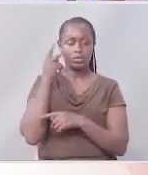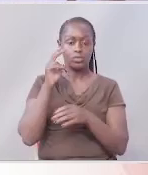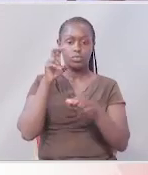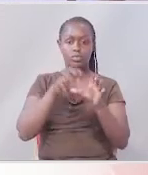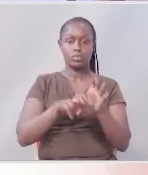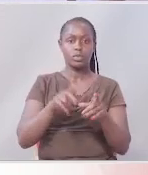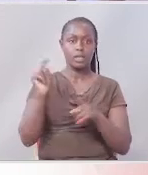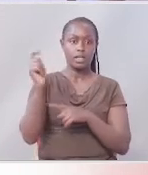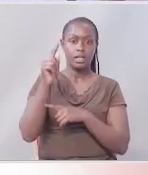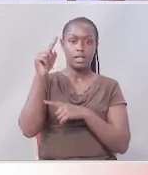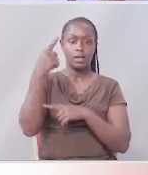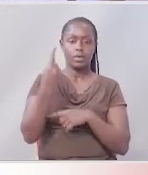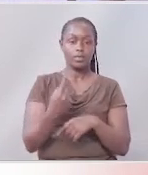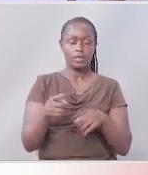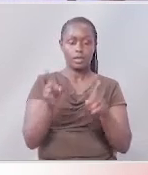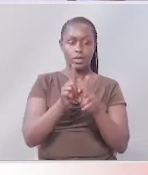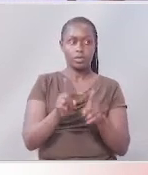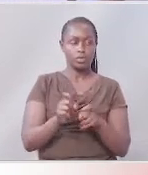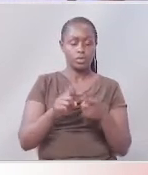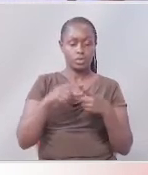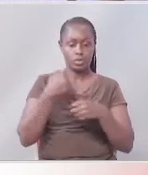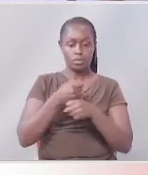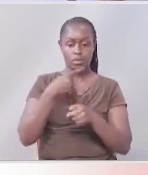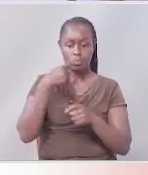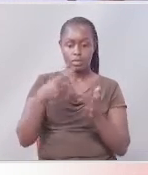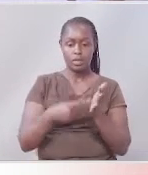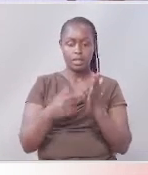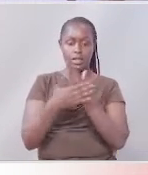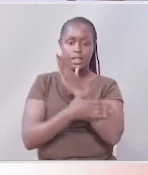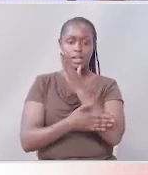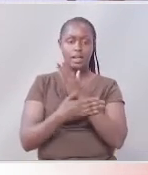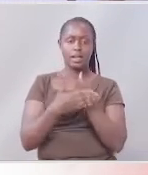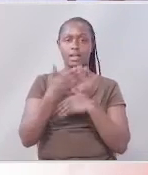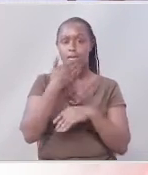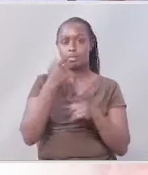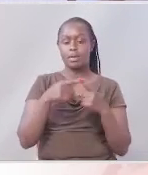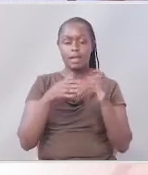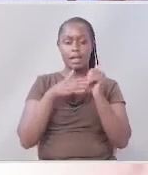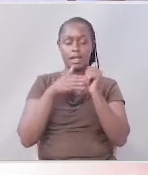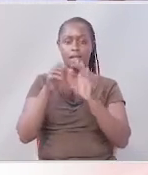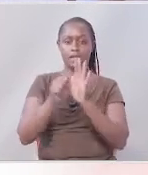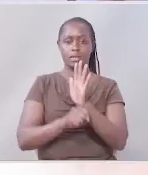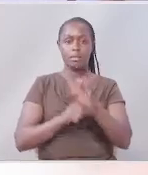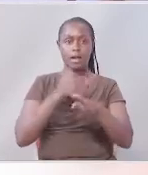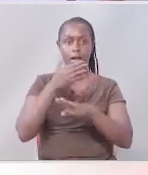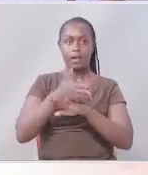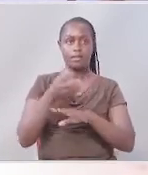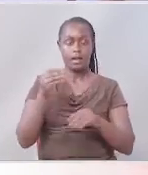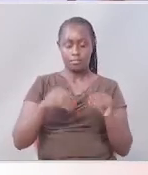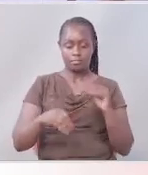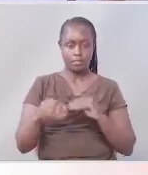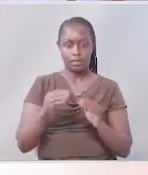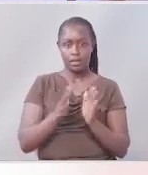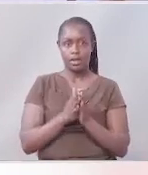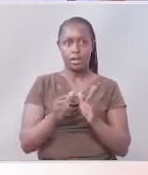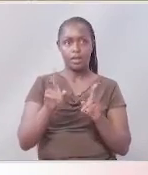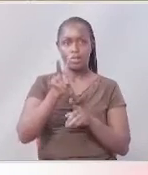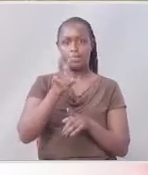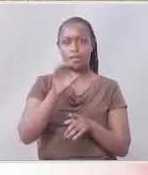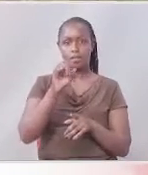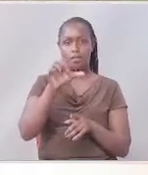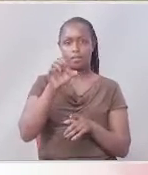the Kenya Kwanza bandwagon to ensure the country's better leadership after the August polls. Violet Auma